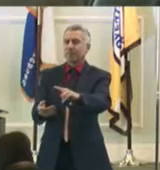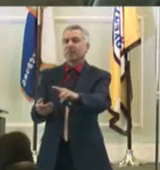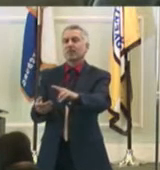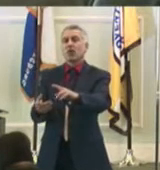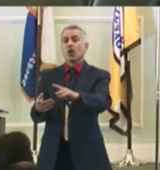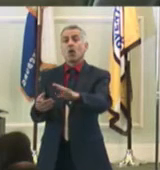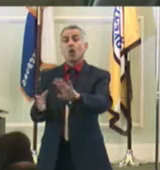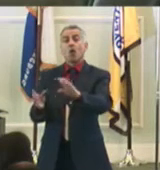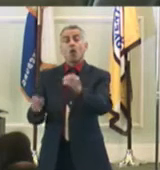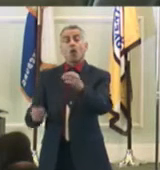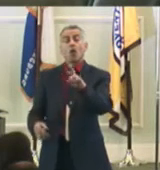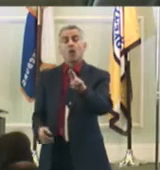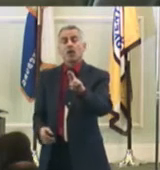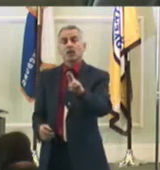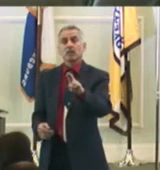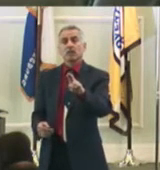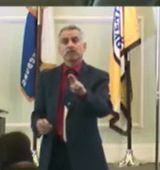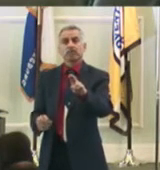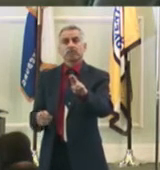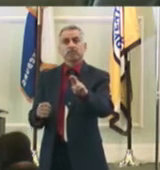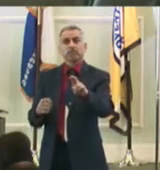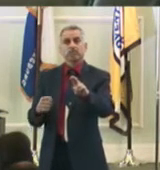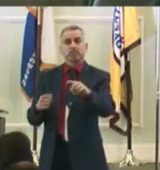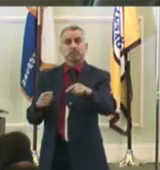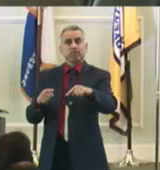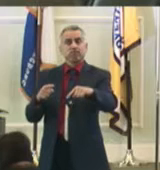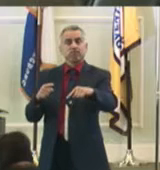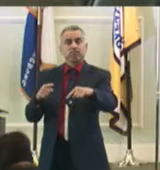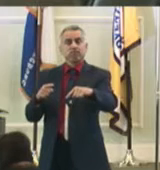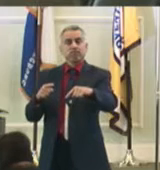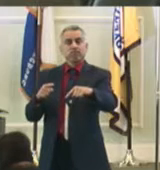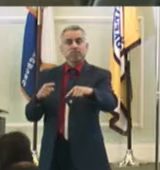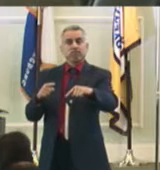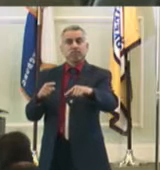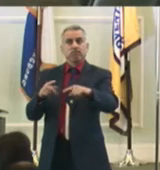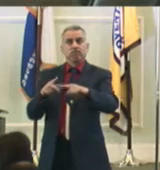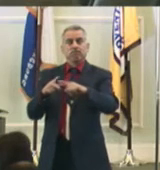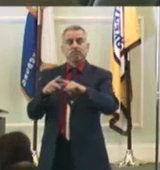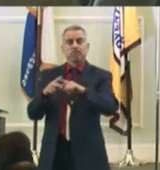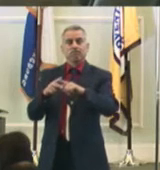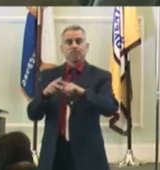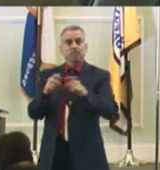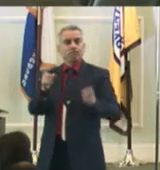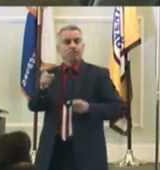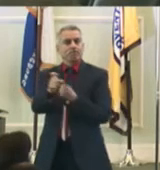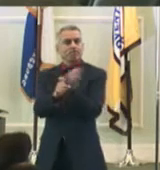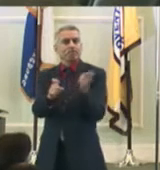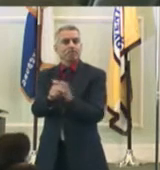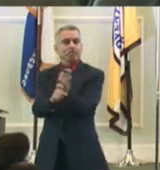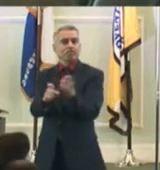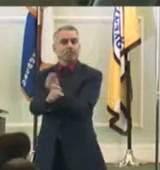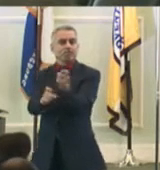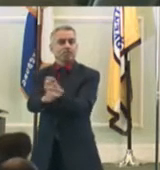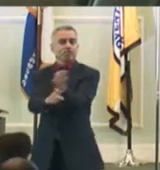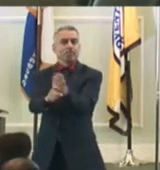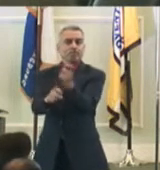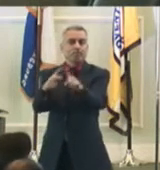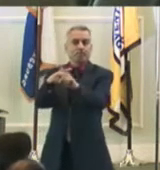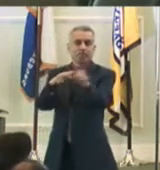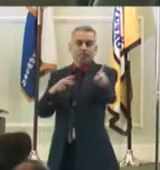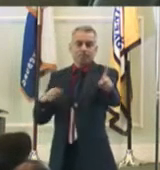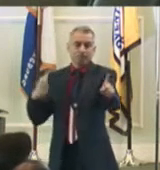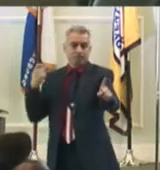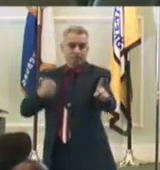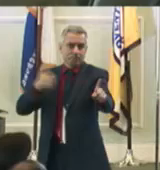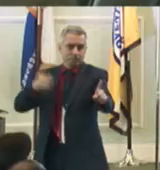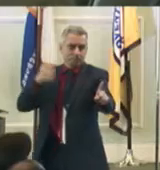with a sister this week on the job who was just being persecuted on the job. Man, as I was listening, I was like, I don't know what I would do in that position. She needs the